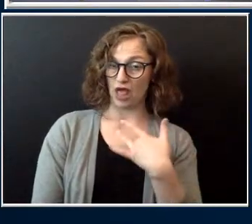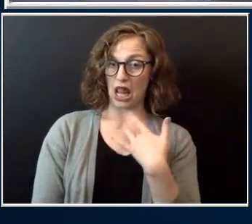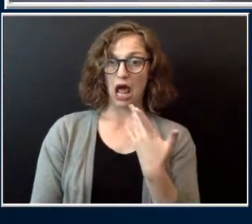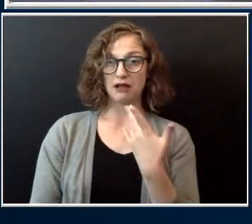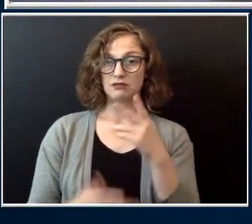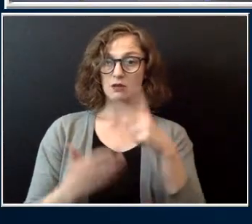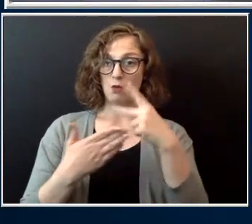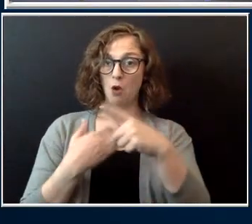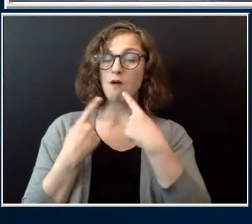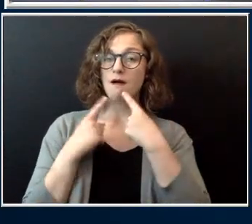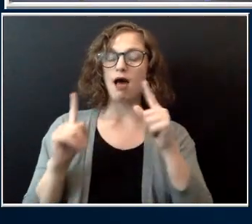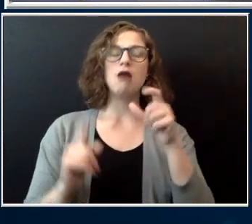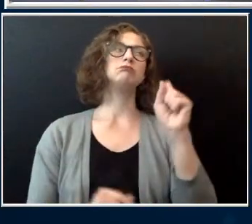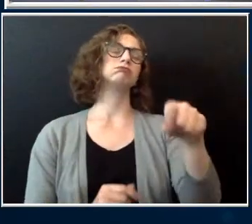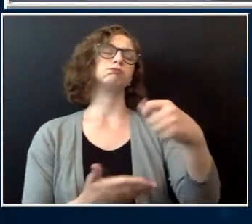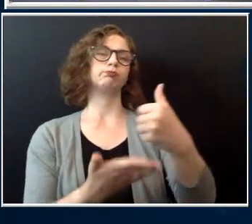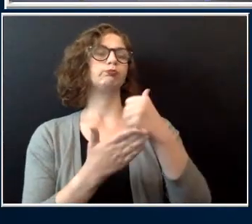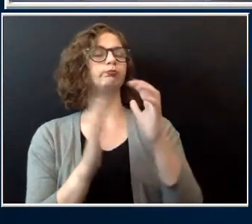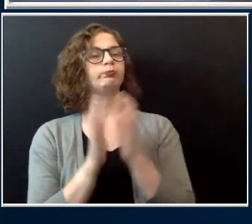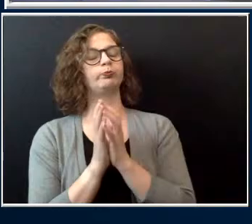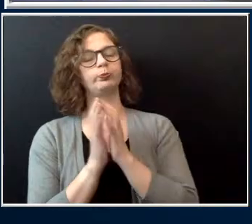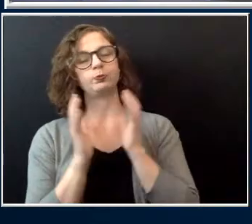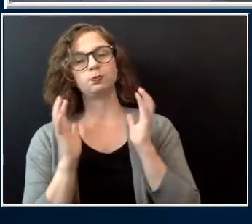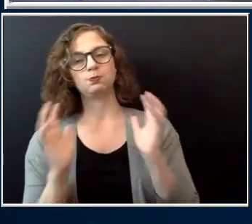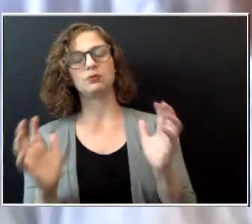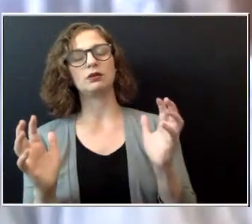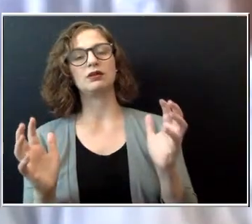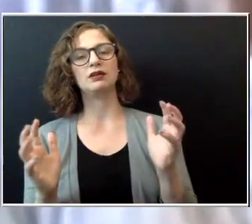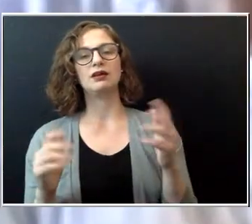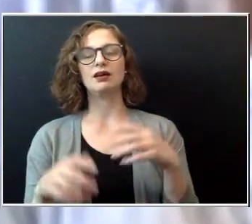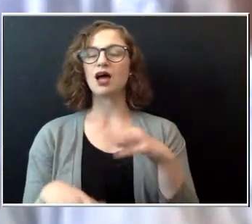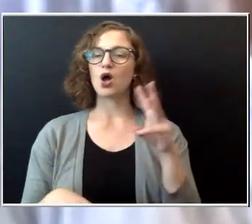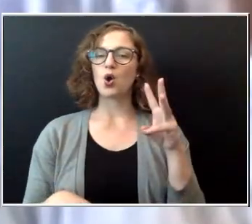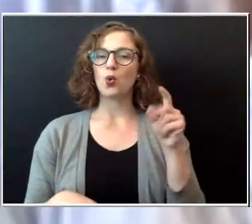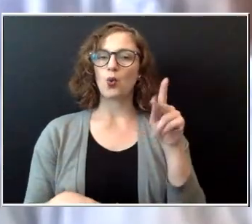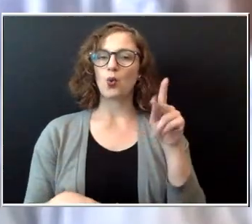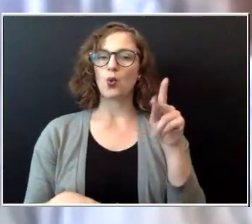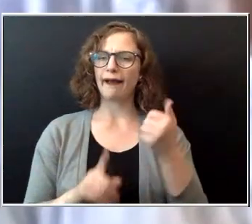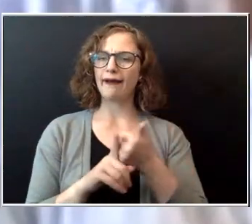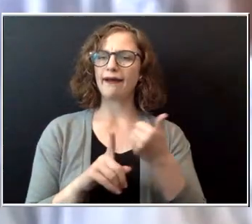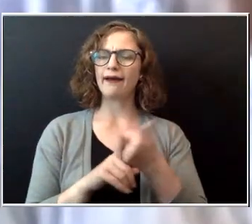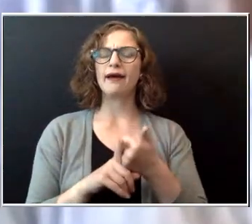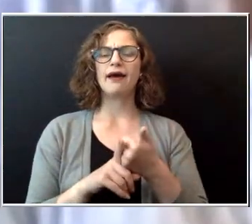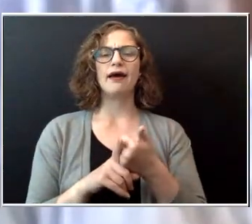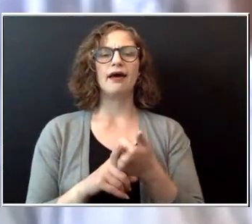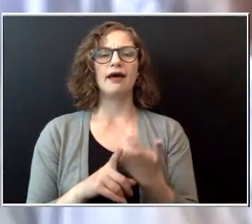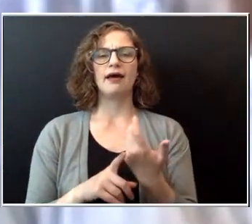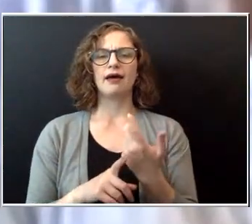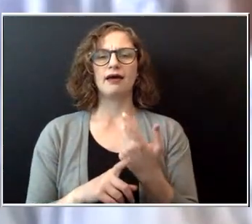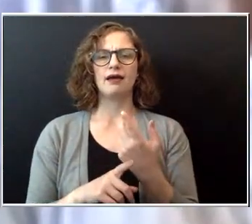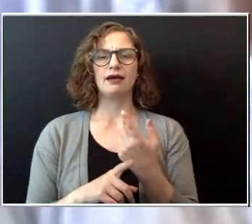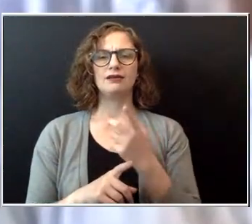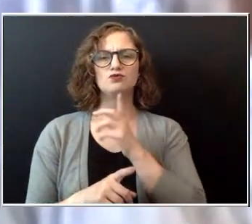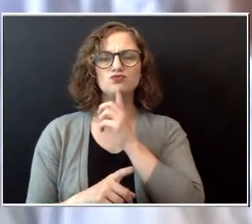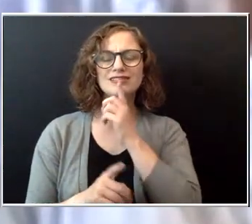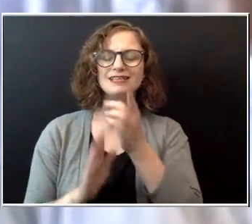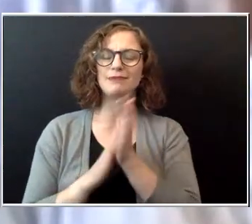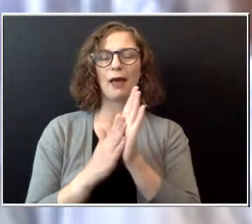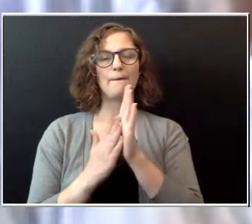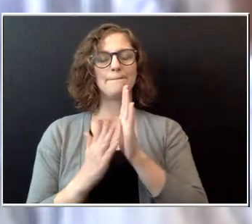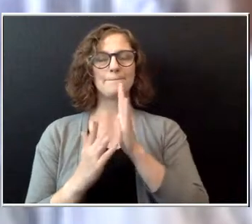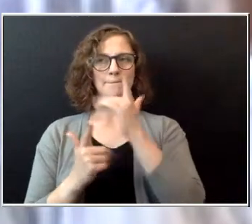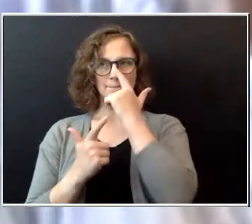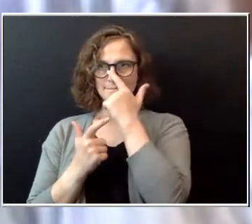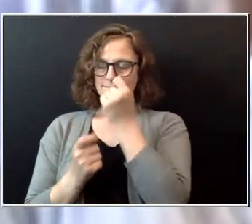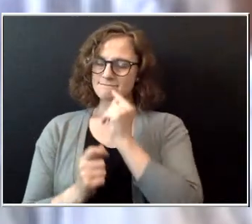It's helping a lot for us. Yeah, Wake is just really getting serious about sports, and he's